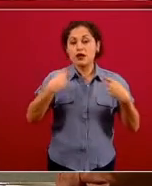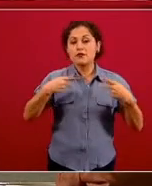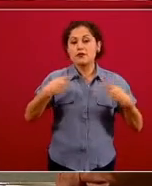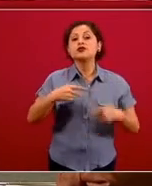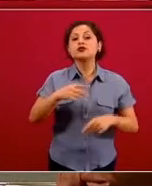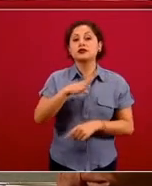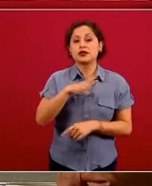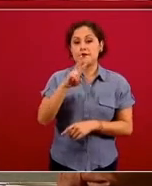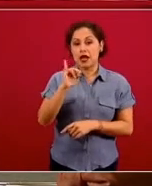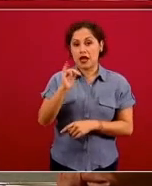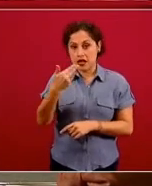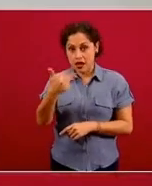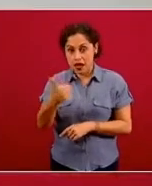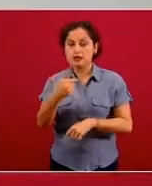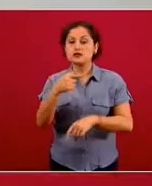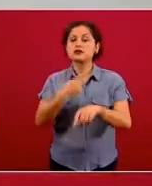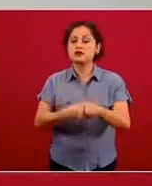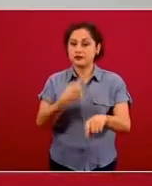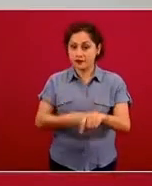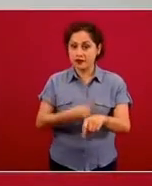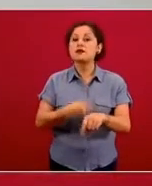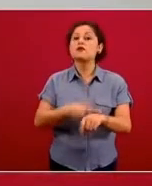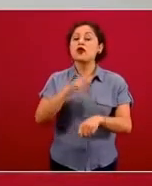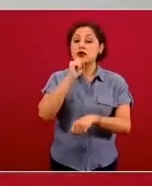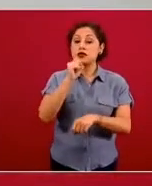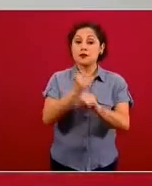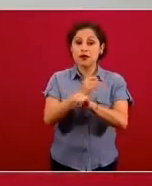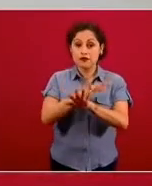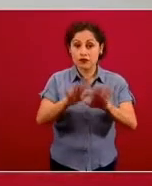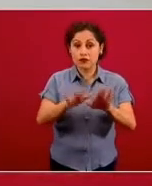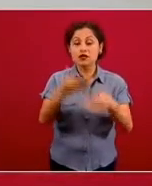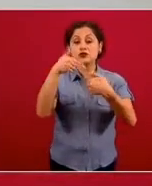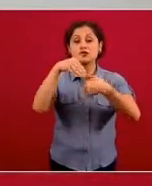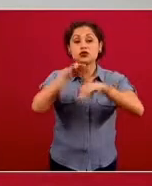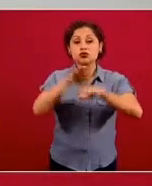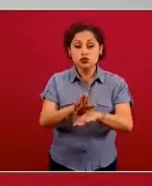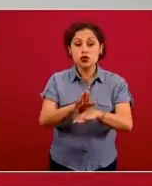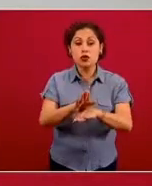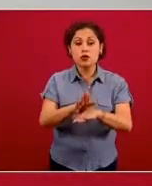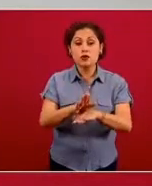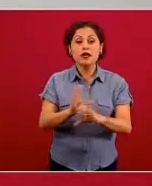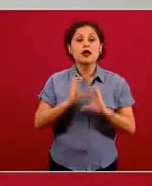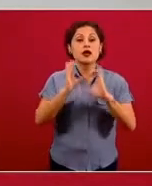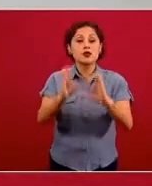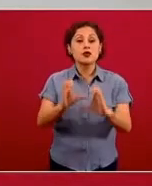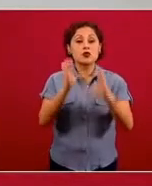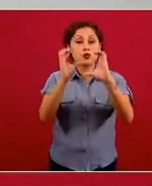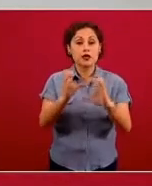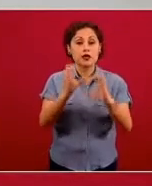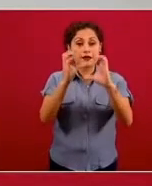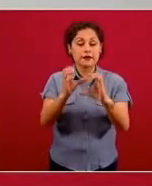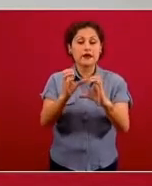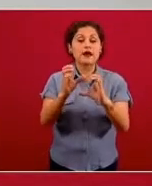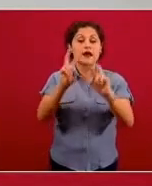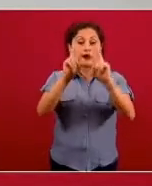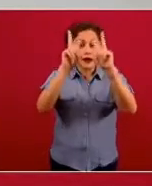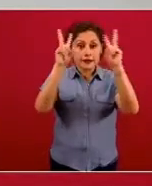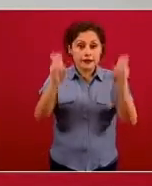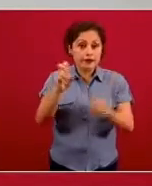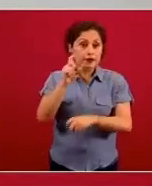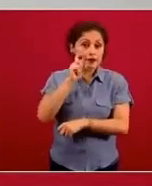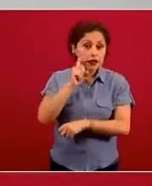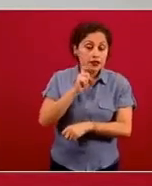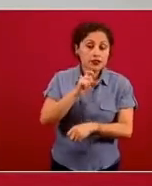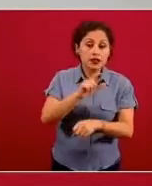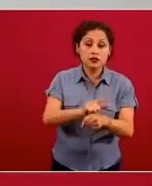gathering information, and this information is aimed at people who live with HIV. I think sexual health is very important, and we